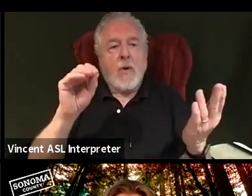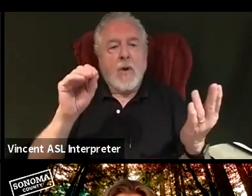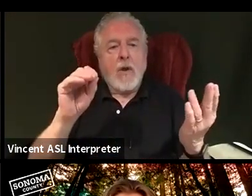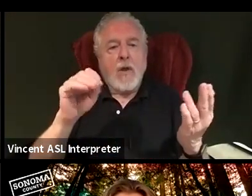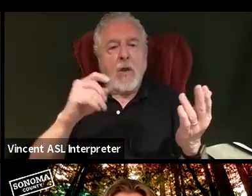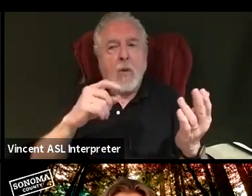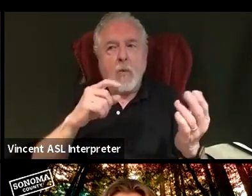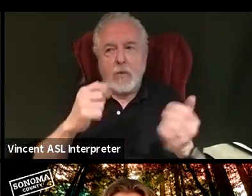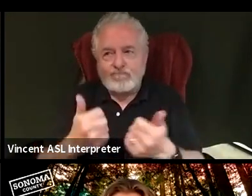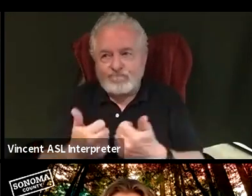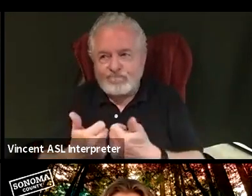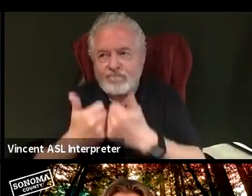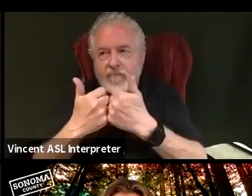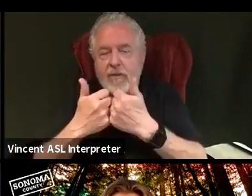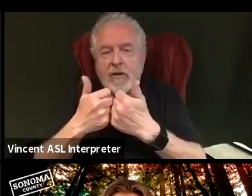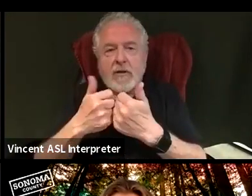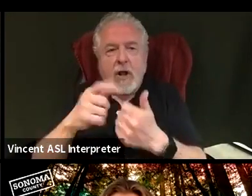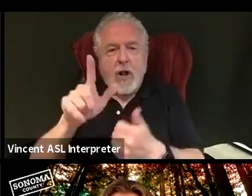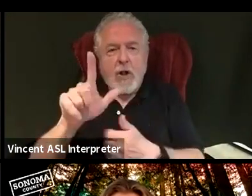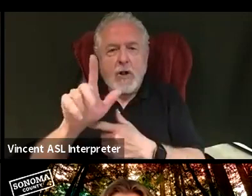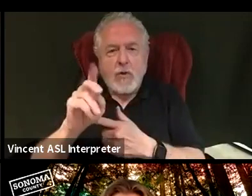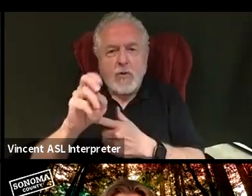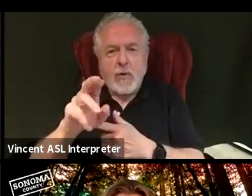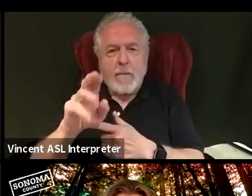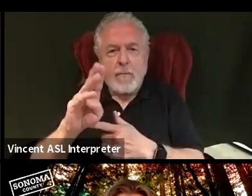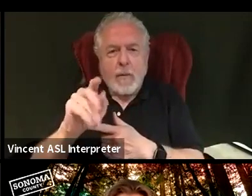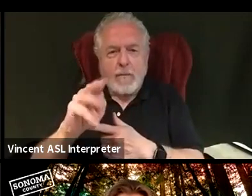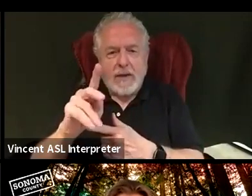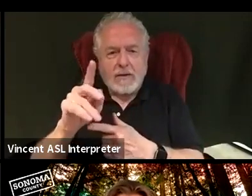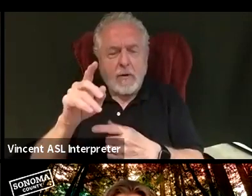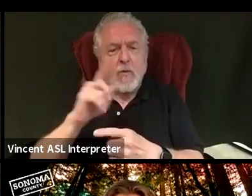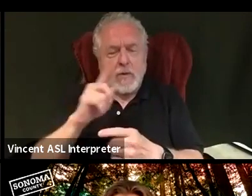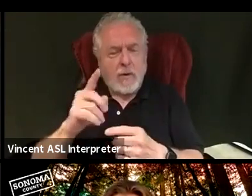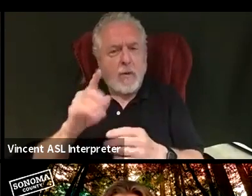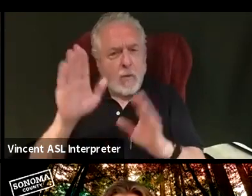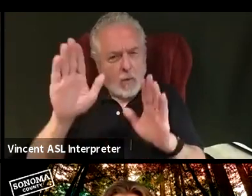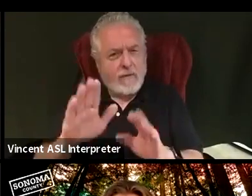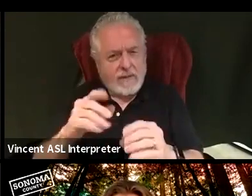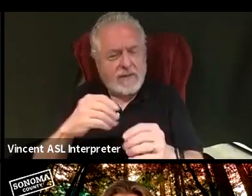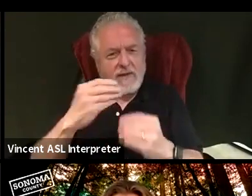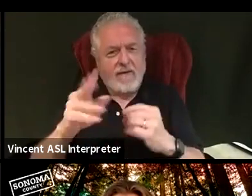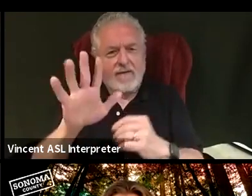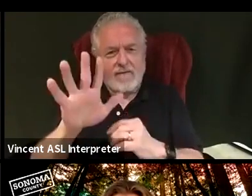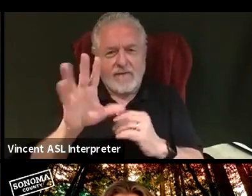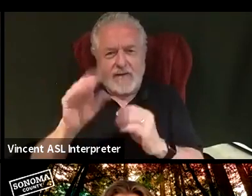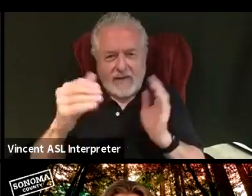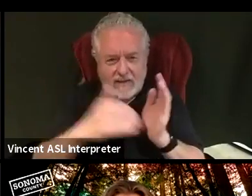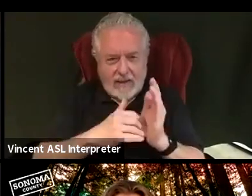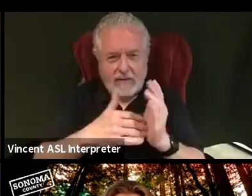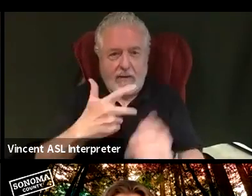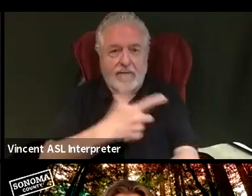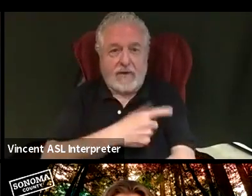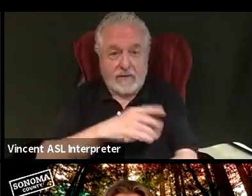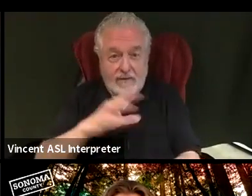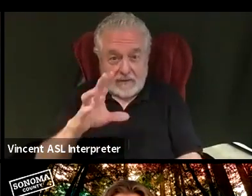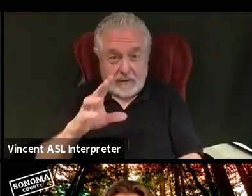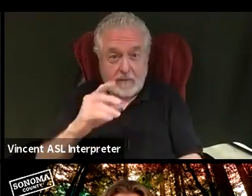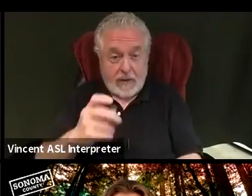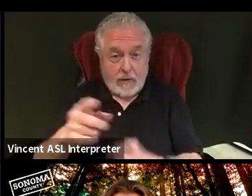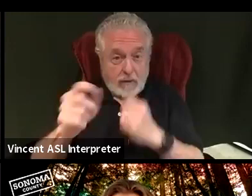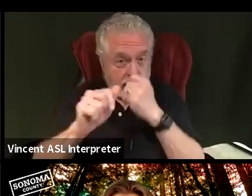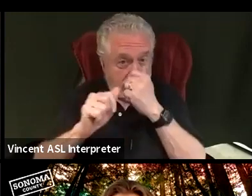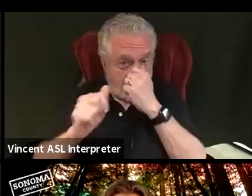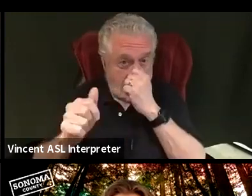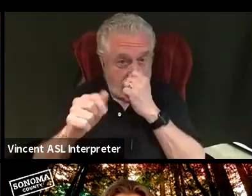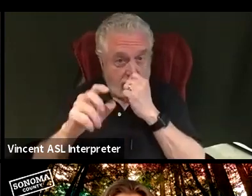We've championed and we partnered with Luther Burbank and it's been wonderful. We've been able to give over 50,000 vaccinations, and many of those are